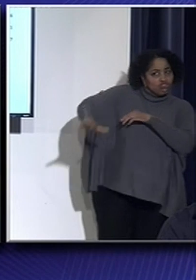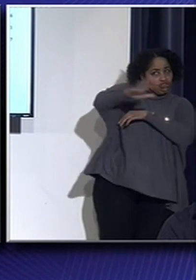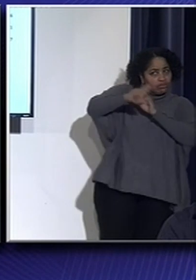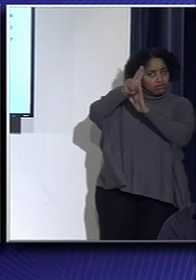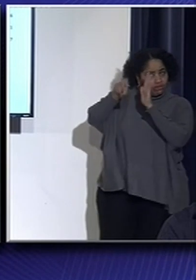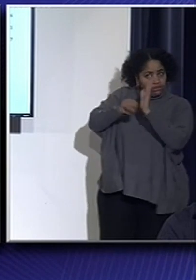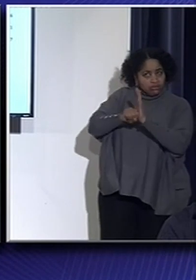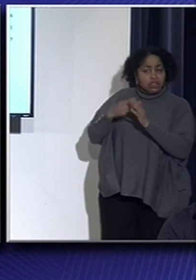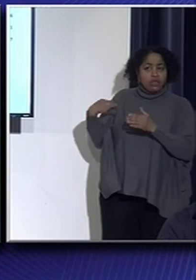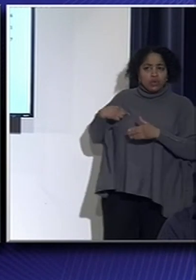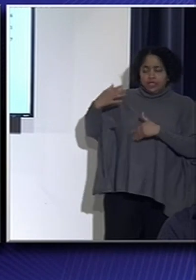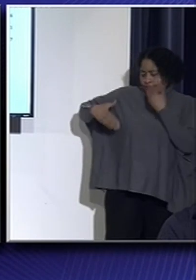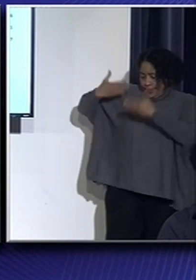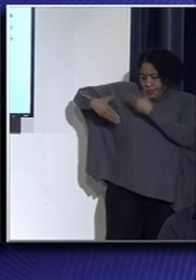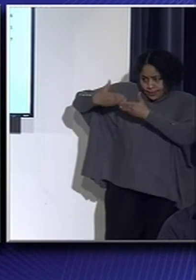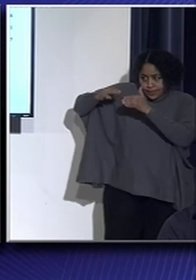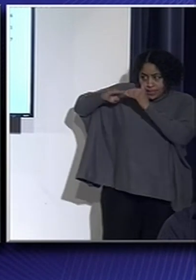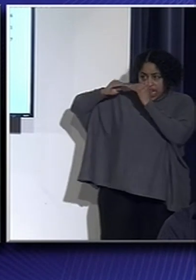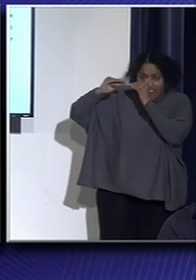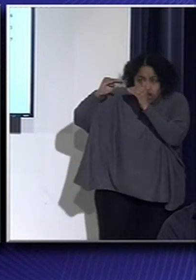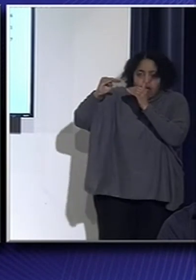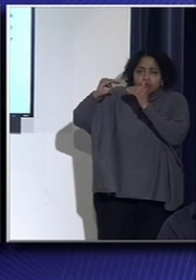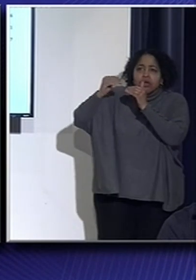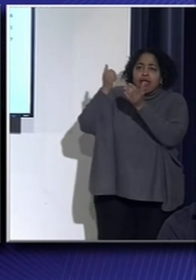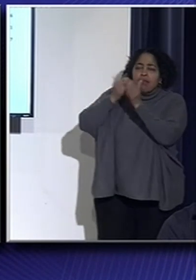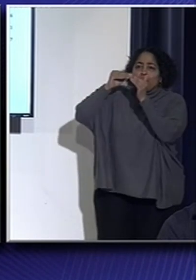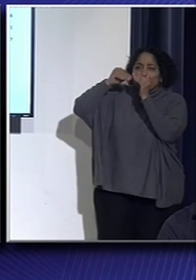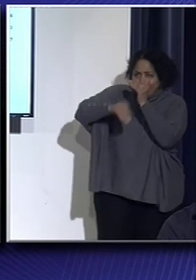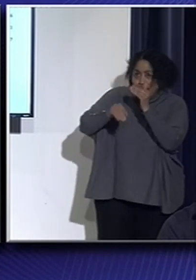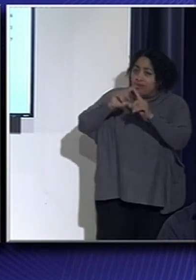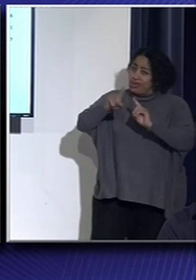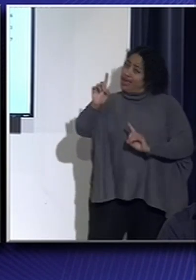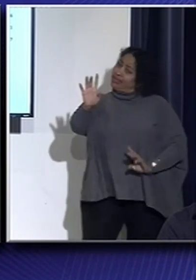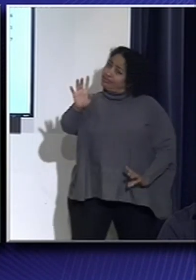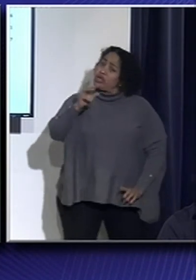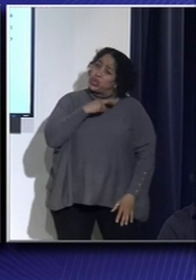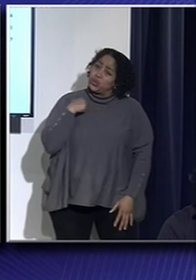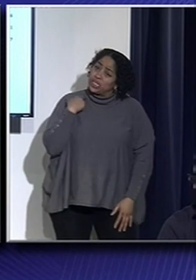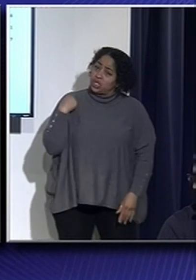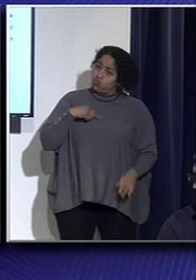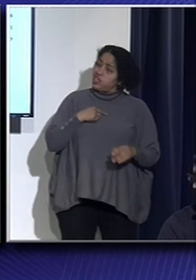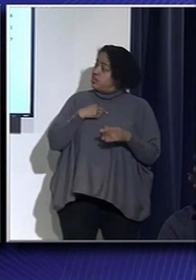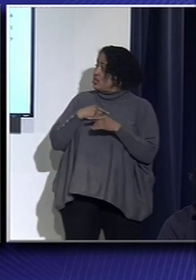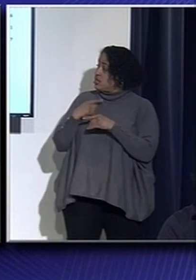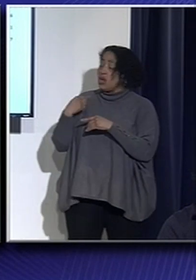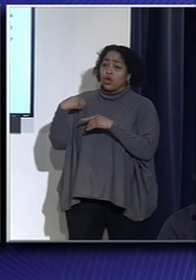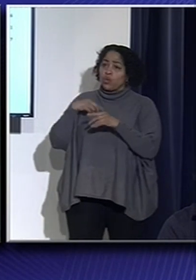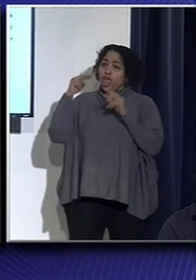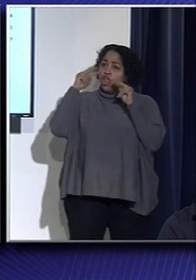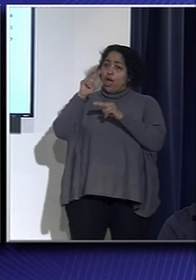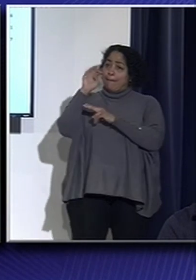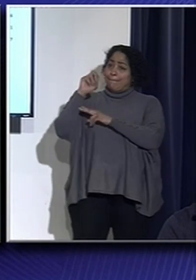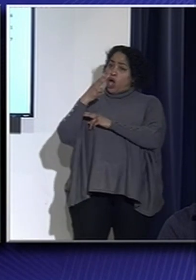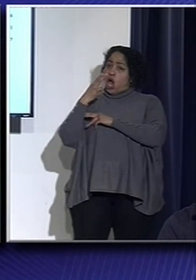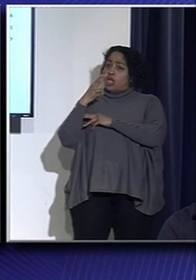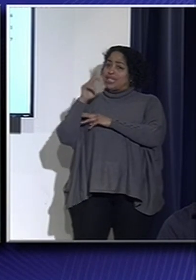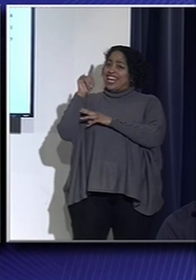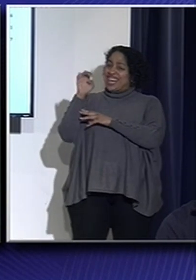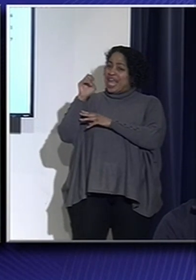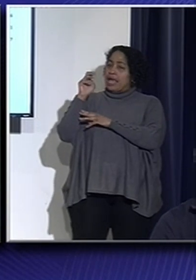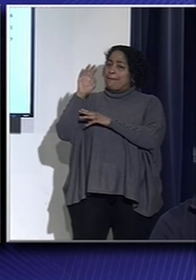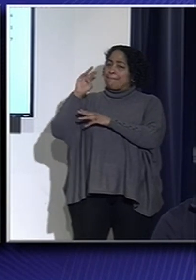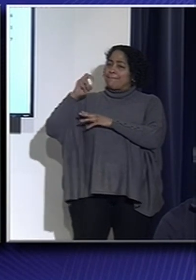this up off and brought it down. But here's the risk. When we took off in late March, it was from a base